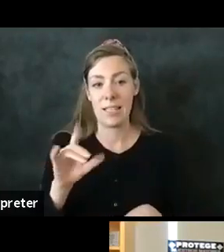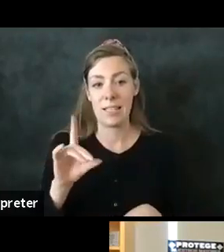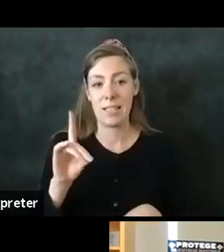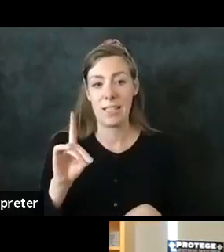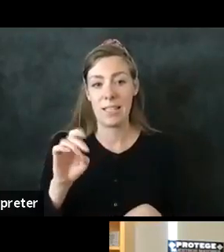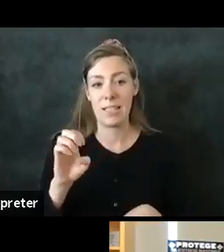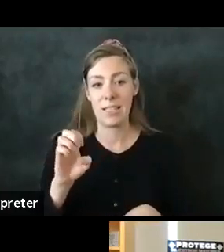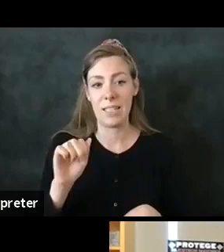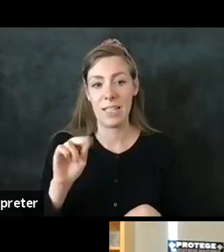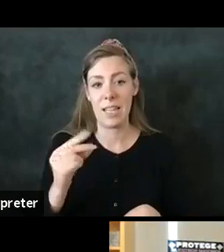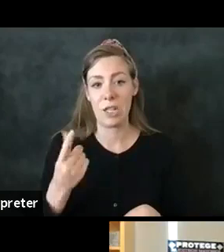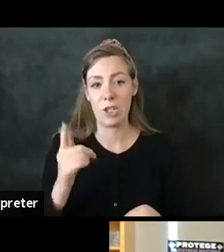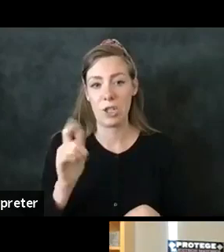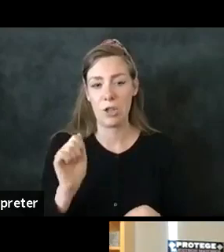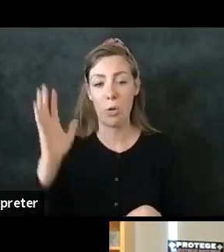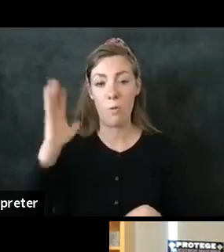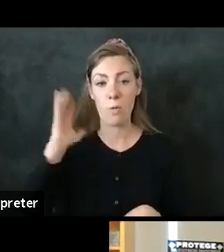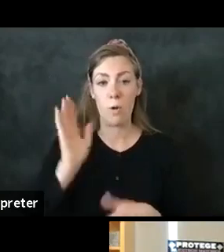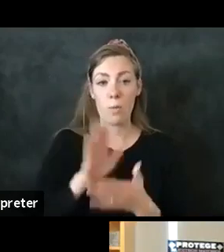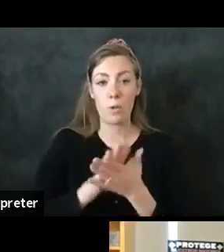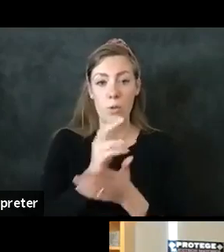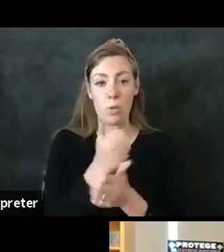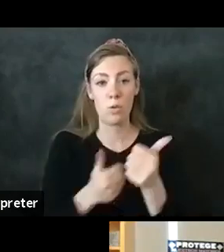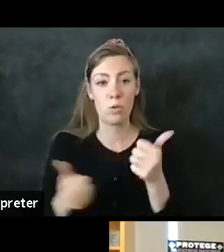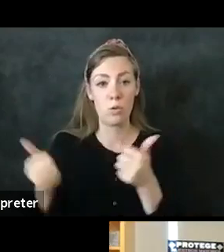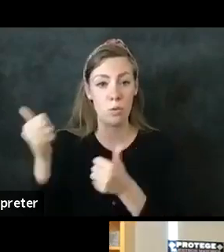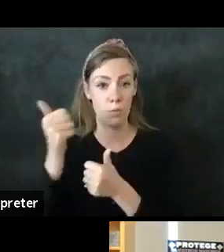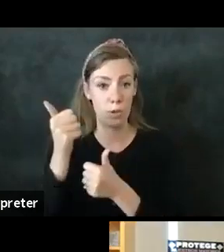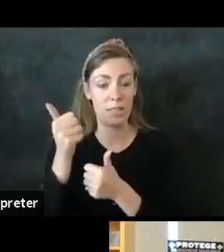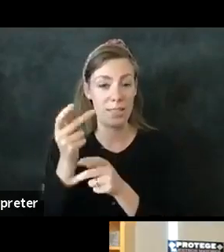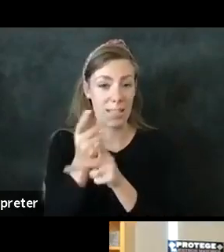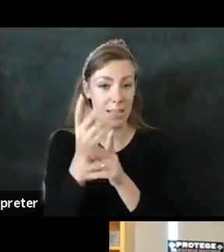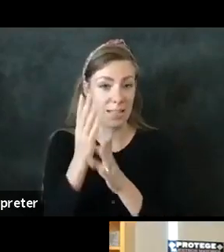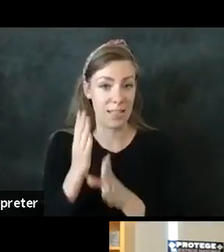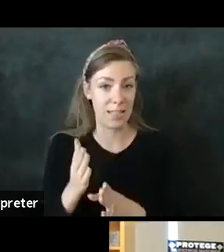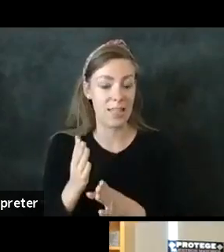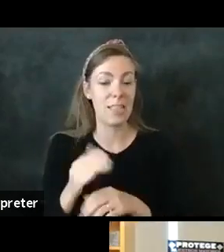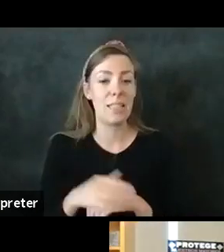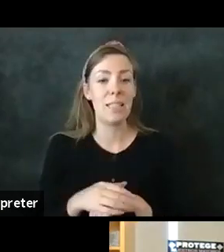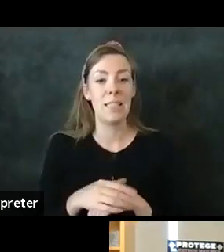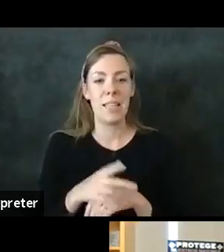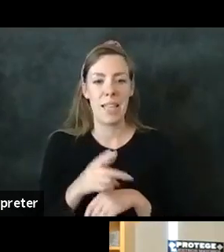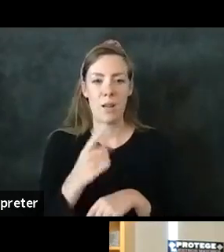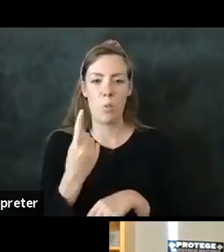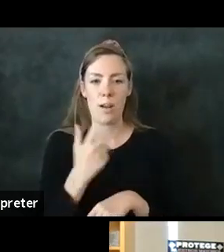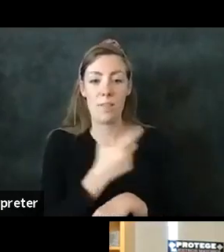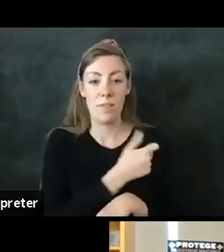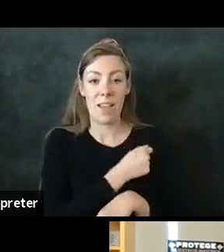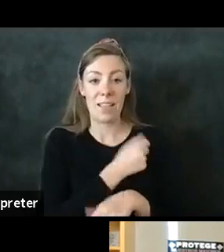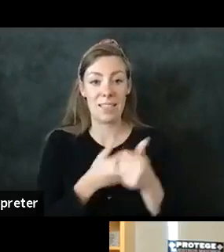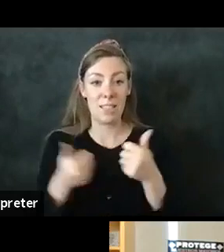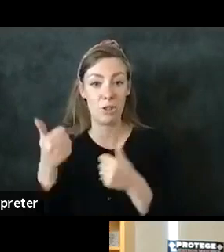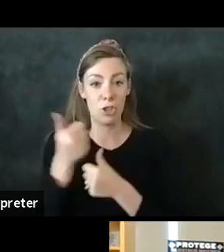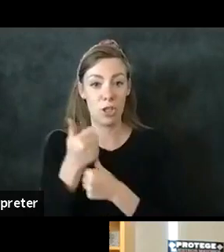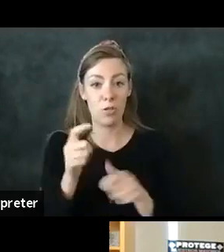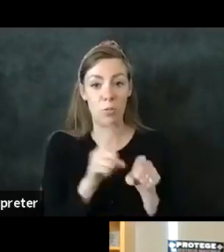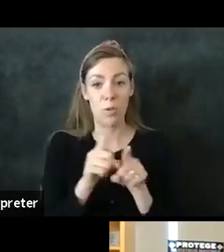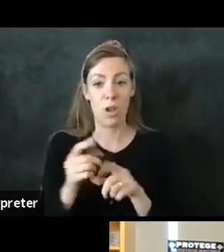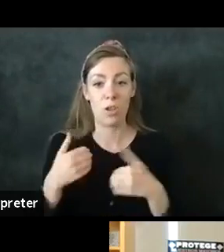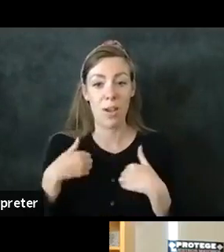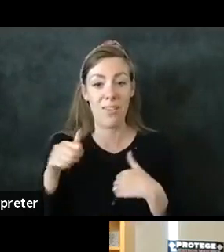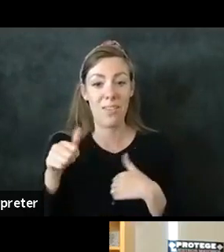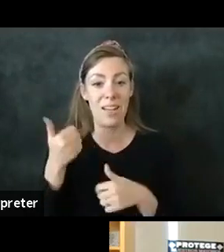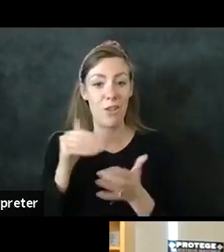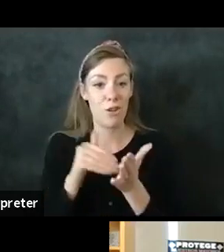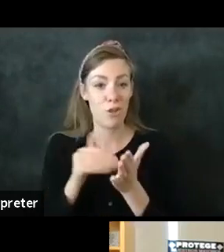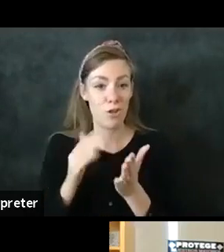former school superintendent and the Sonoma County Office of Education's vaccine chief. We also have Dr. Ari Hauptman,